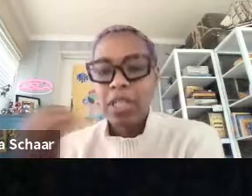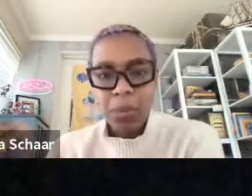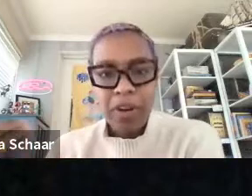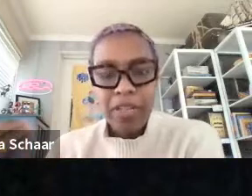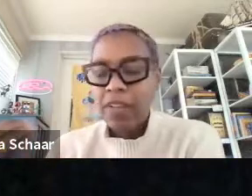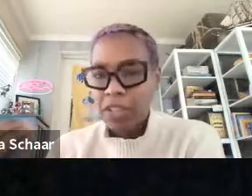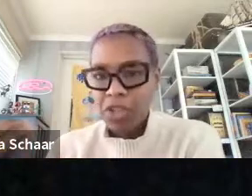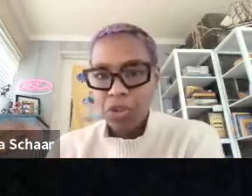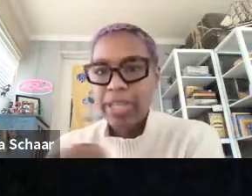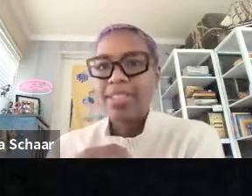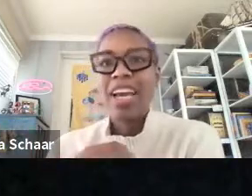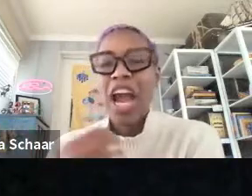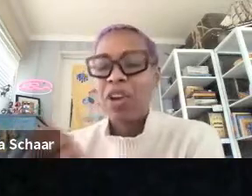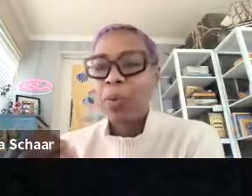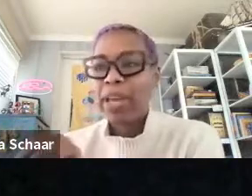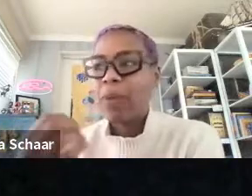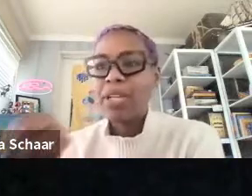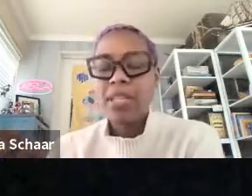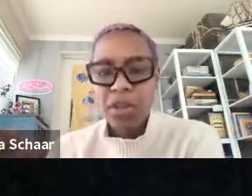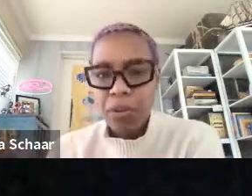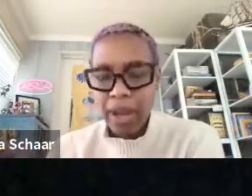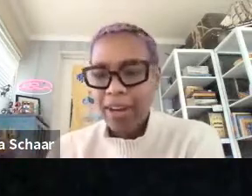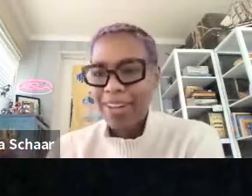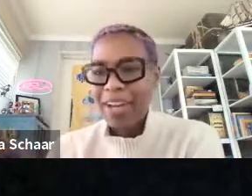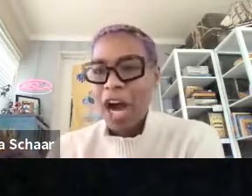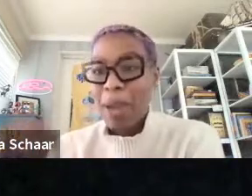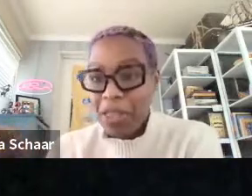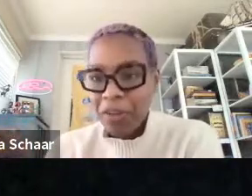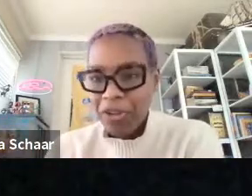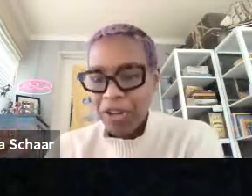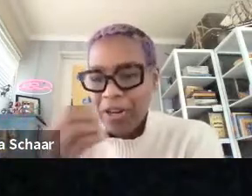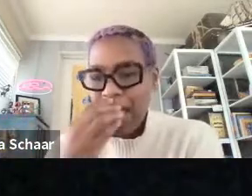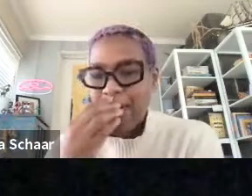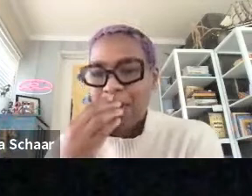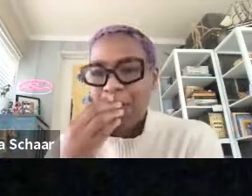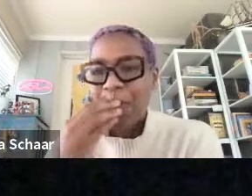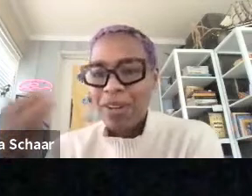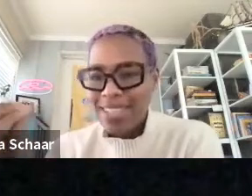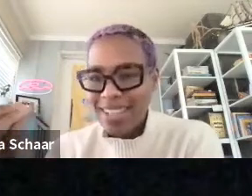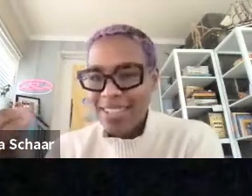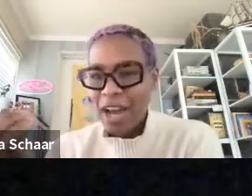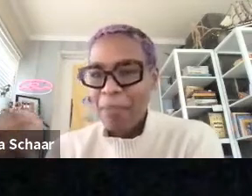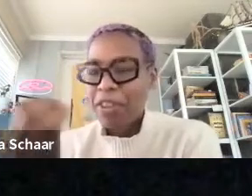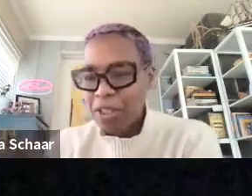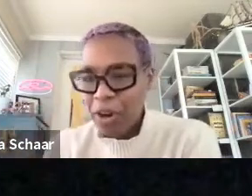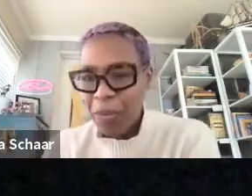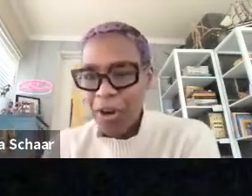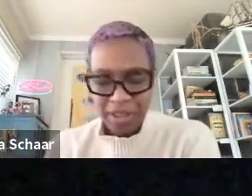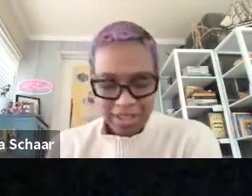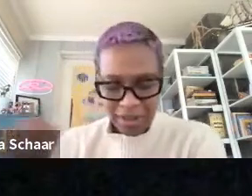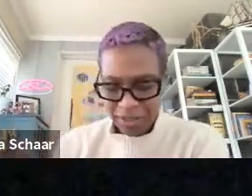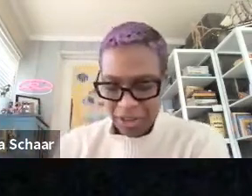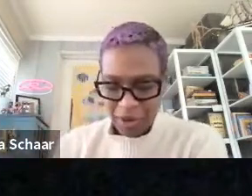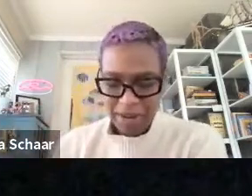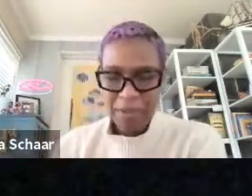We look to our television screens every week and we see you there in the future. And so there is there's an artwork